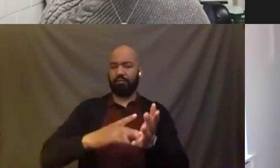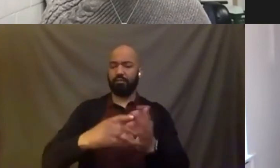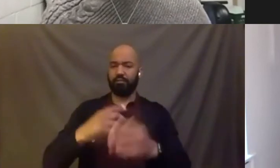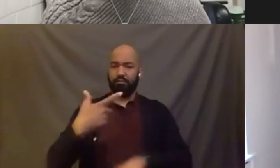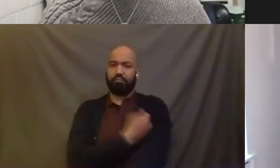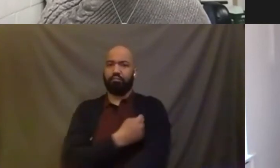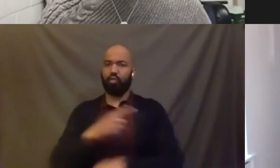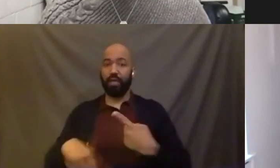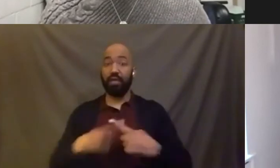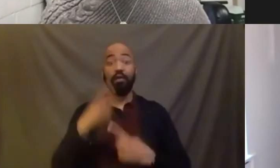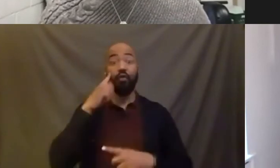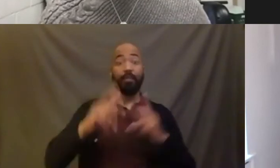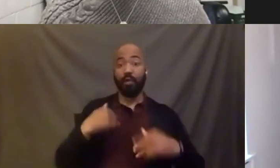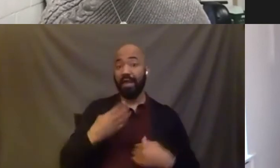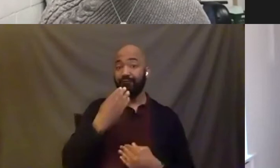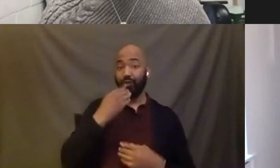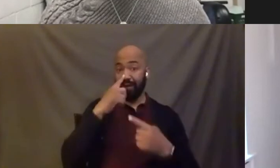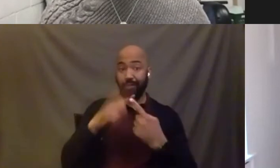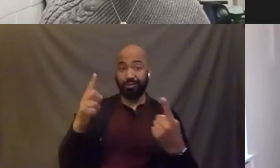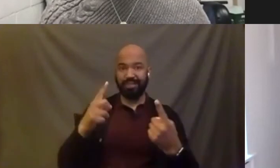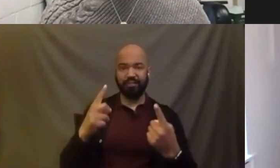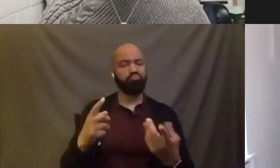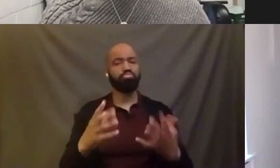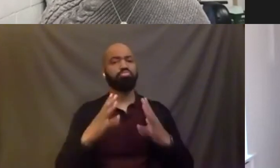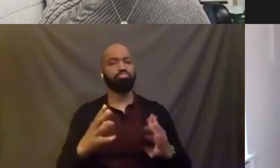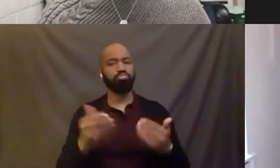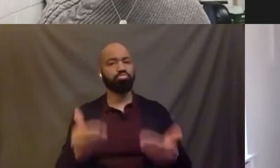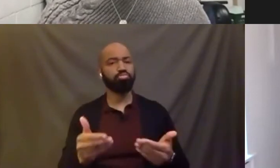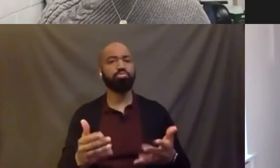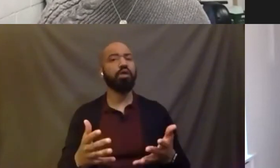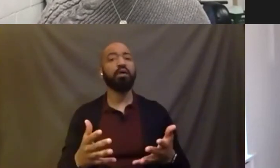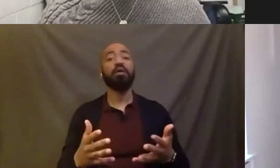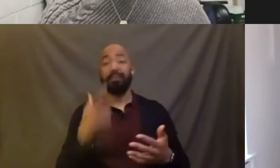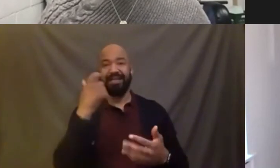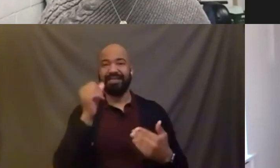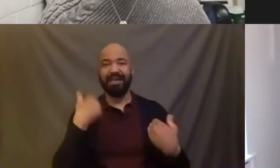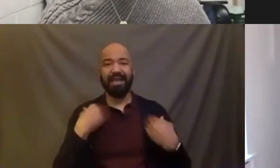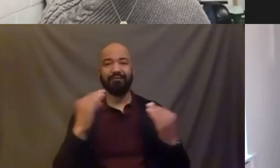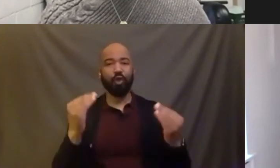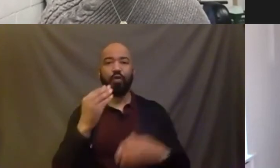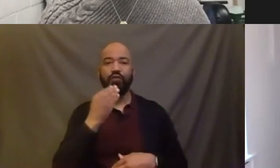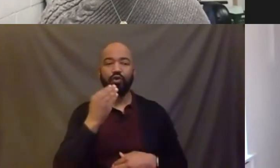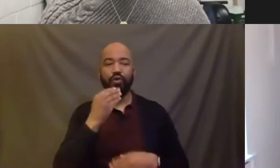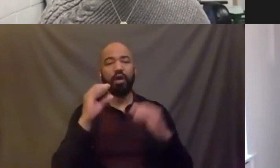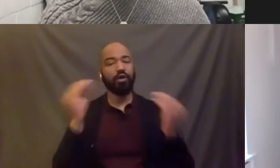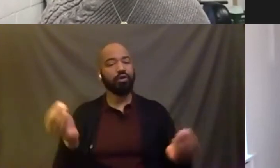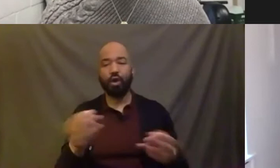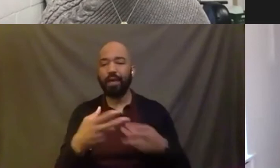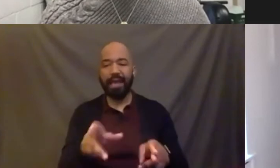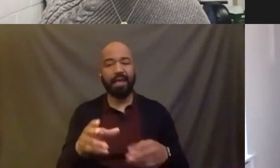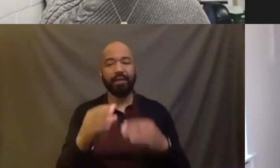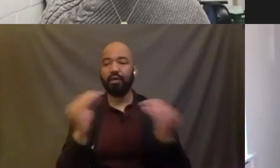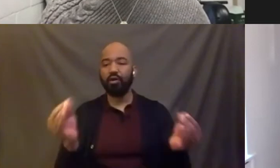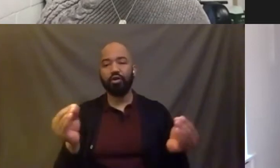you should absolutely look at getting the vaccinations as well. So I'm trying to think of any other reason that people would